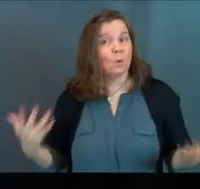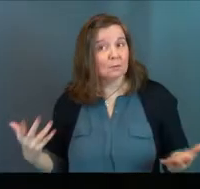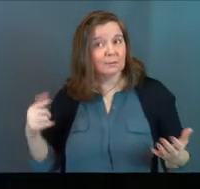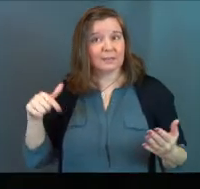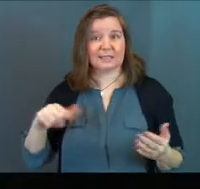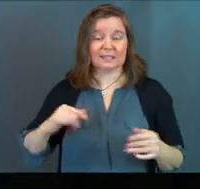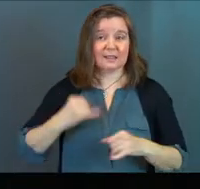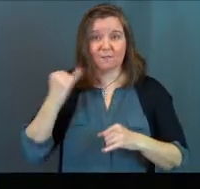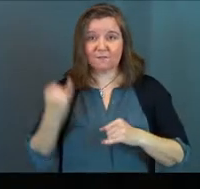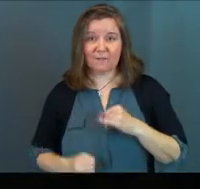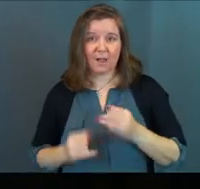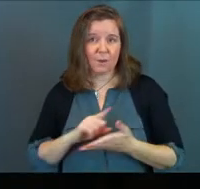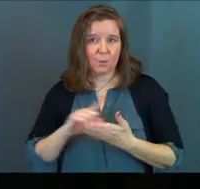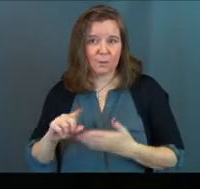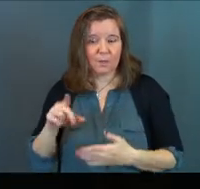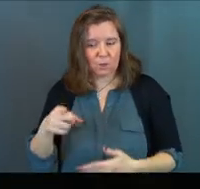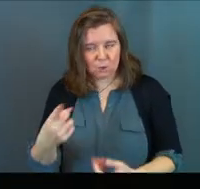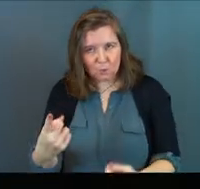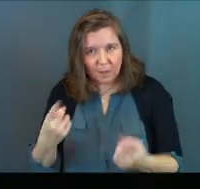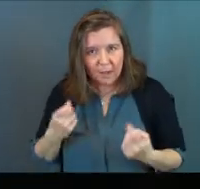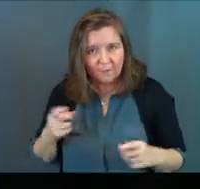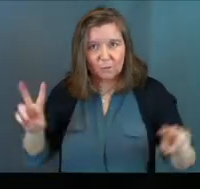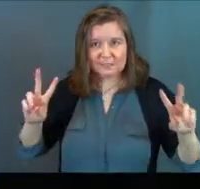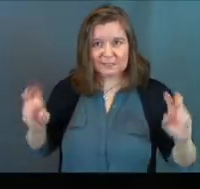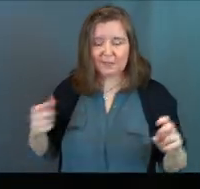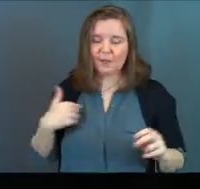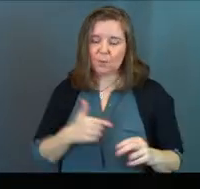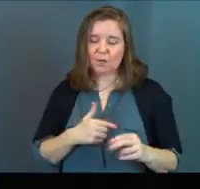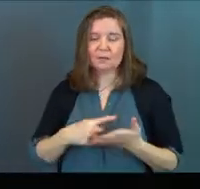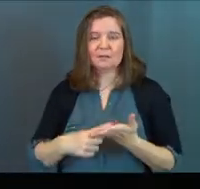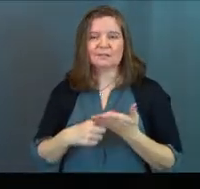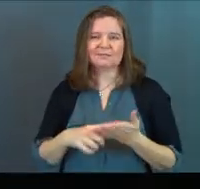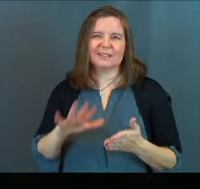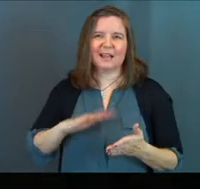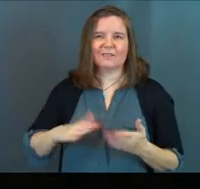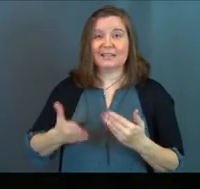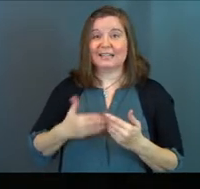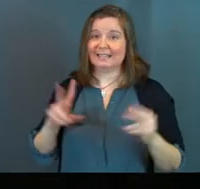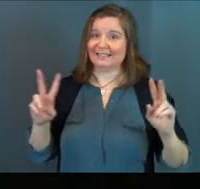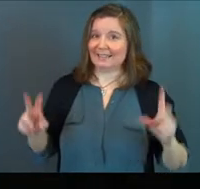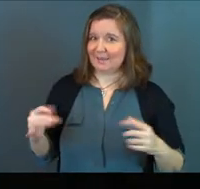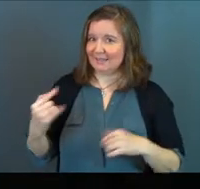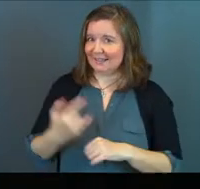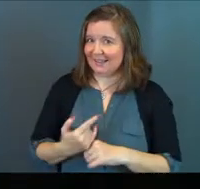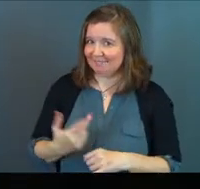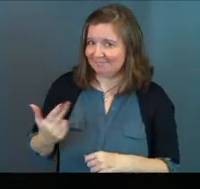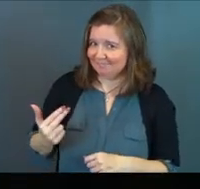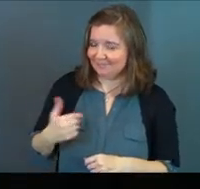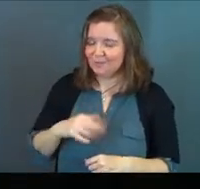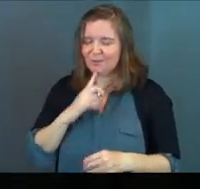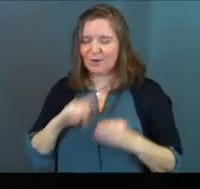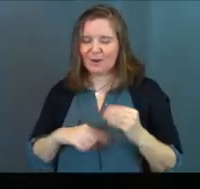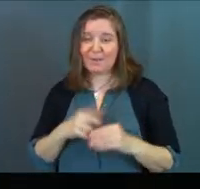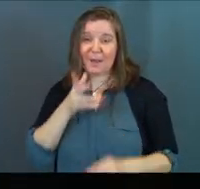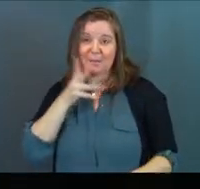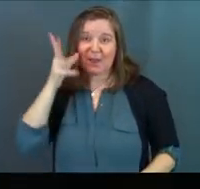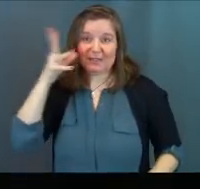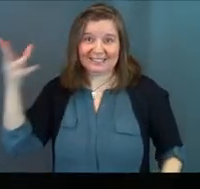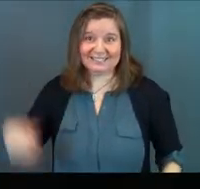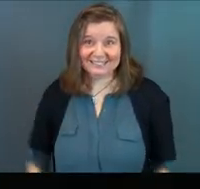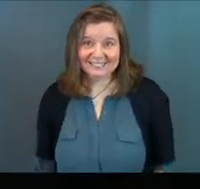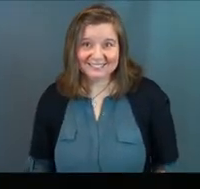This is the final week in the U.S. Sports Series, and we're going over kind of an easy topic today. We're going to talk about